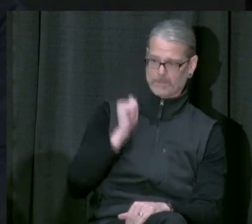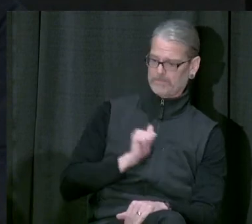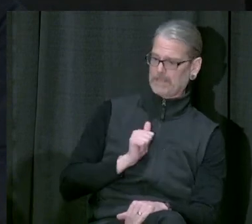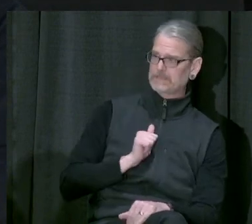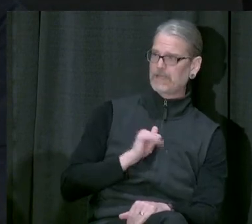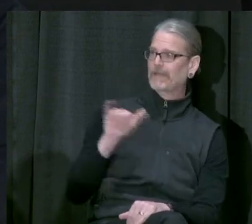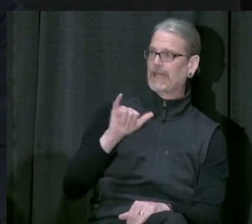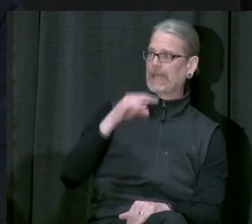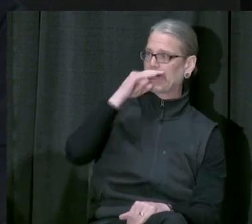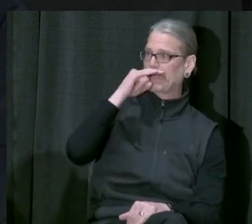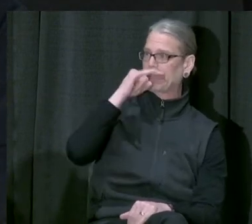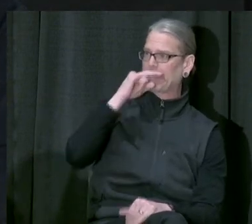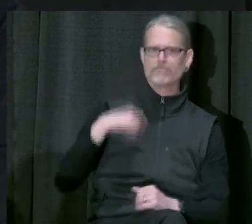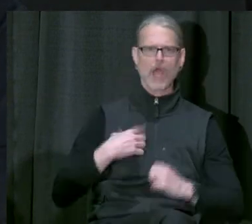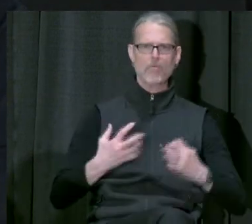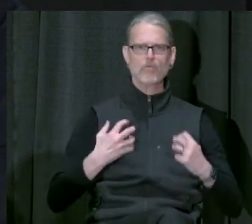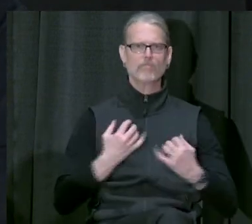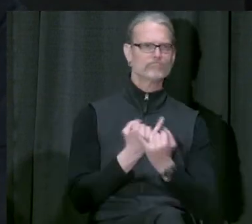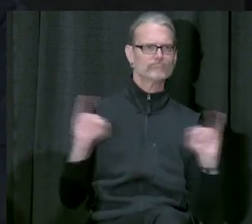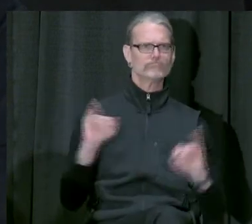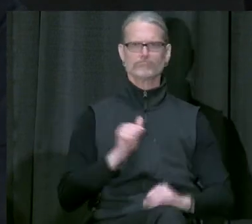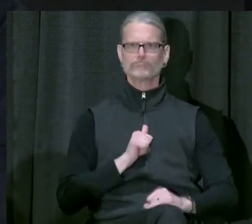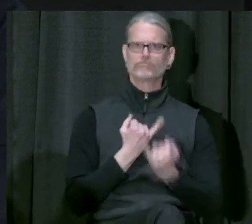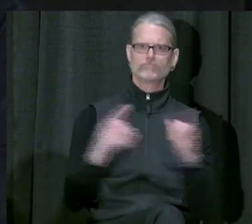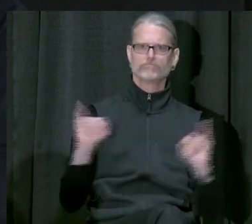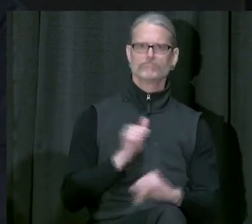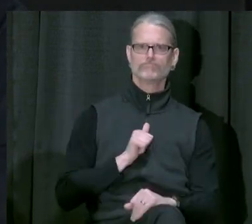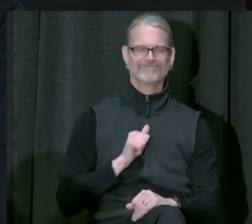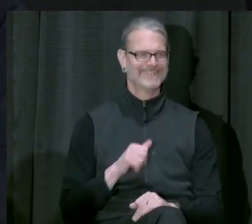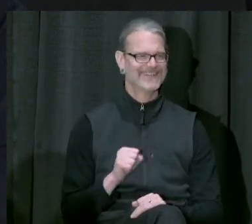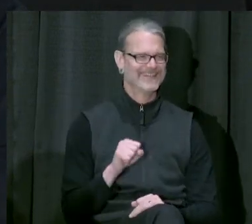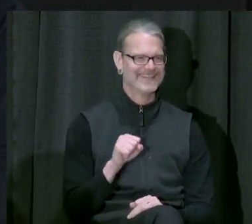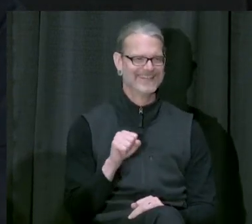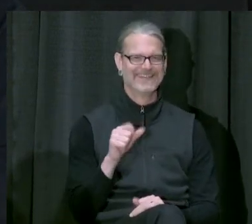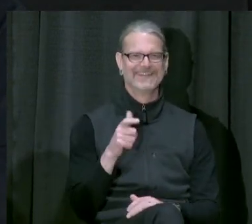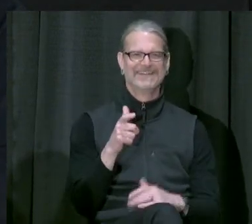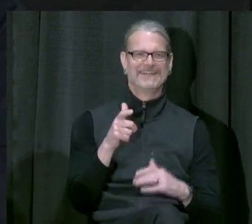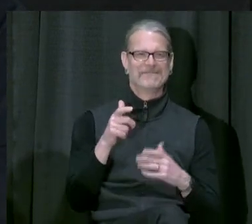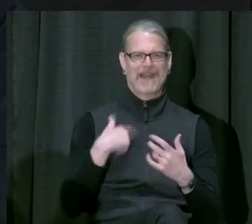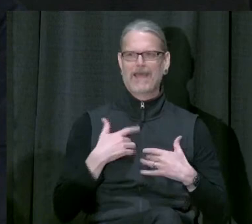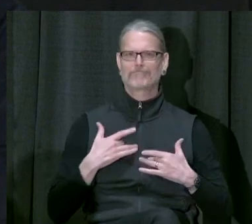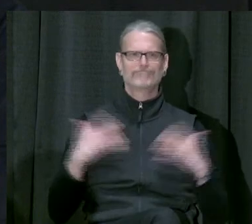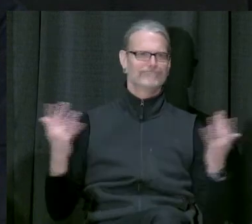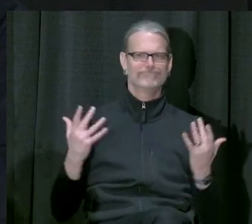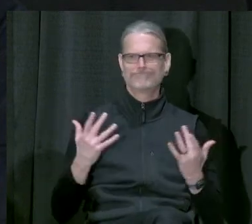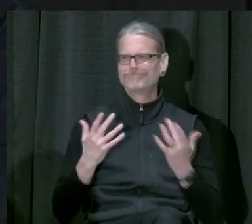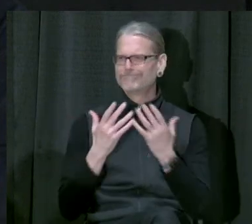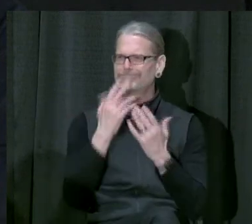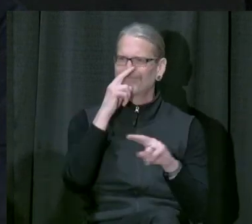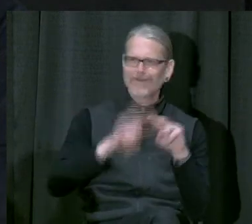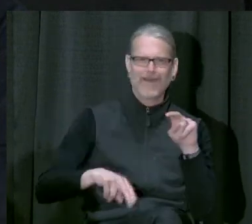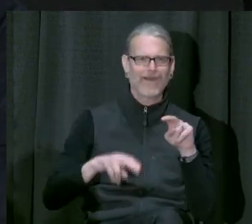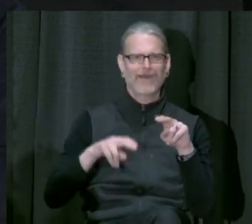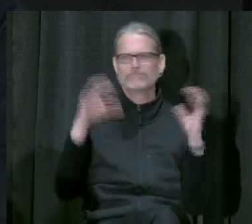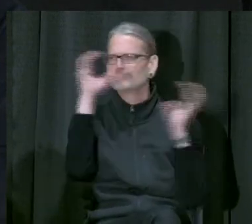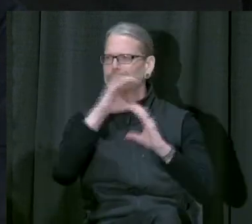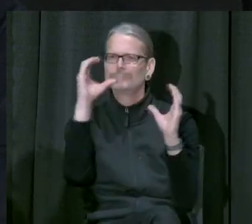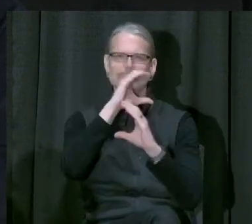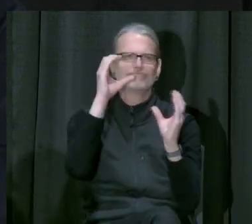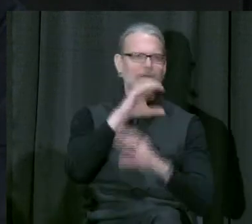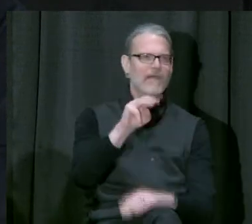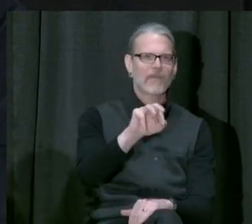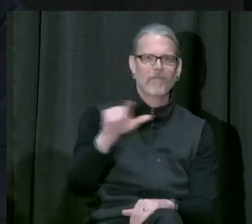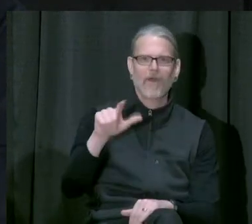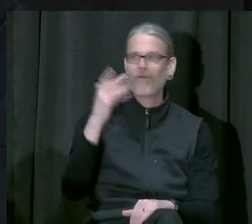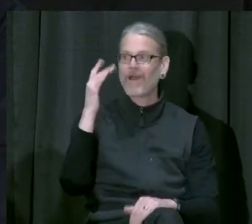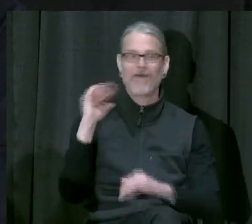little kid. I want to do it myself. And I had a blast browsing that mall, because all the stores were